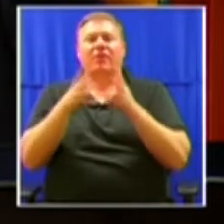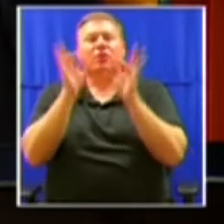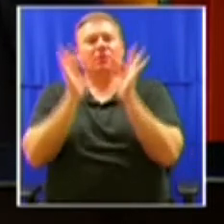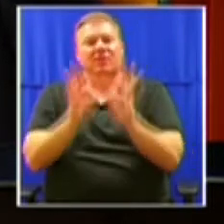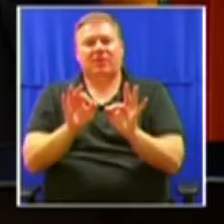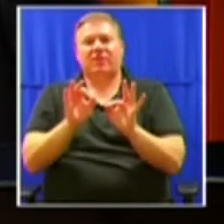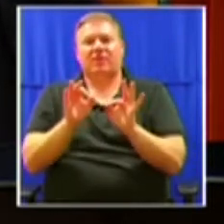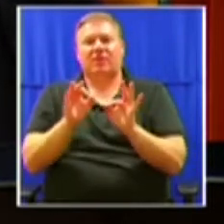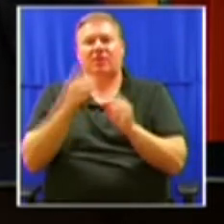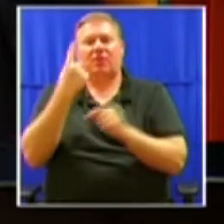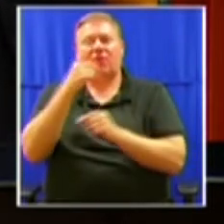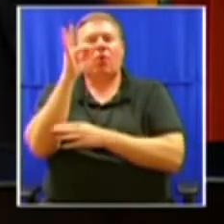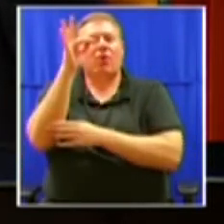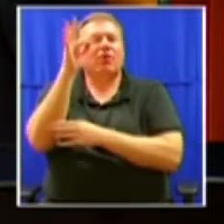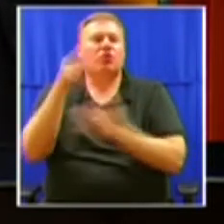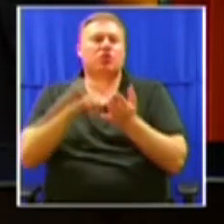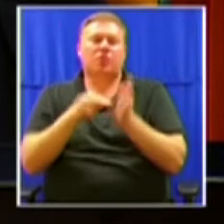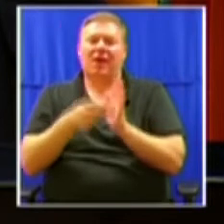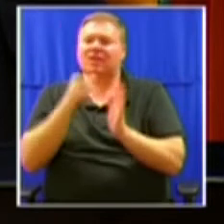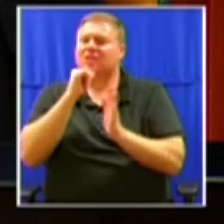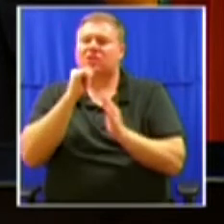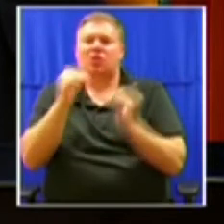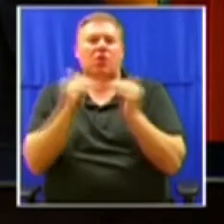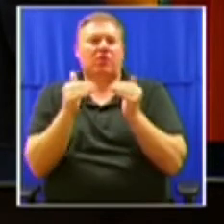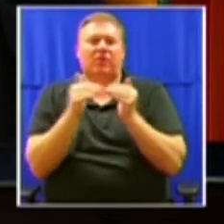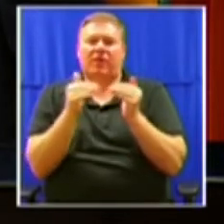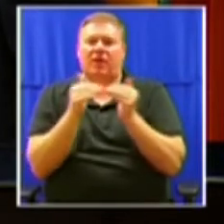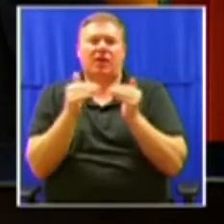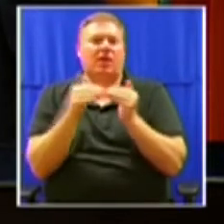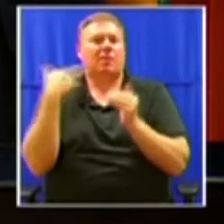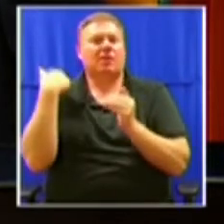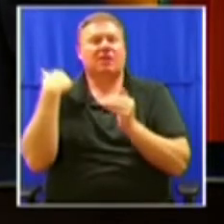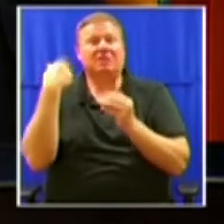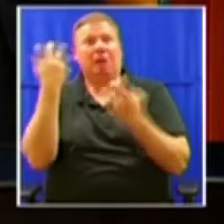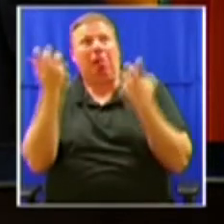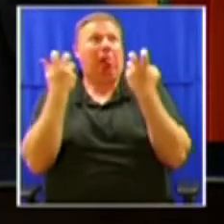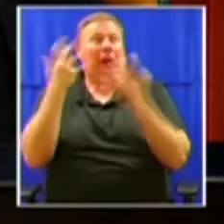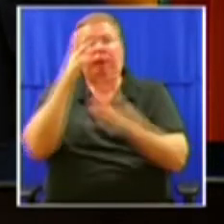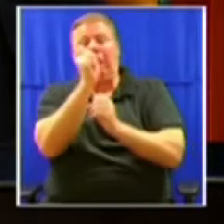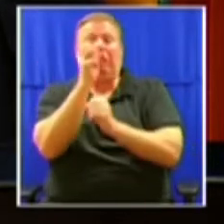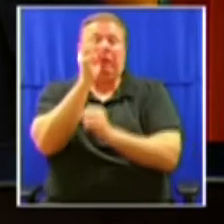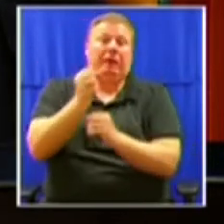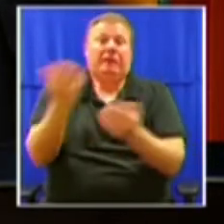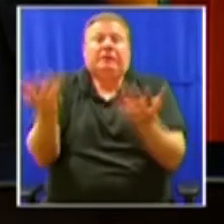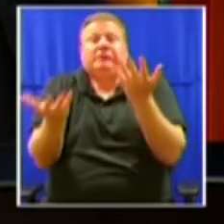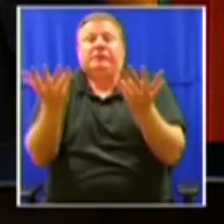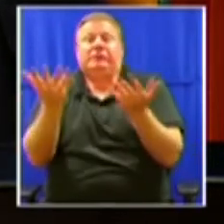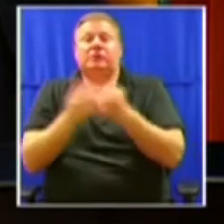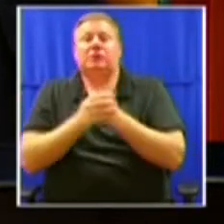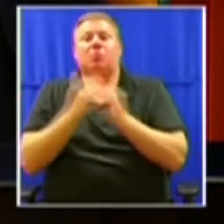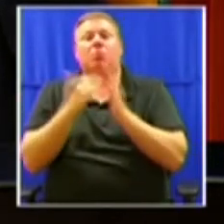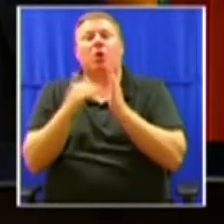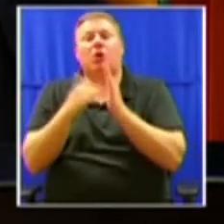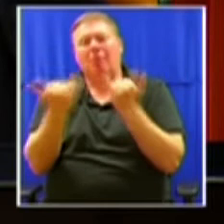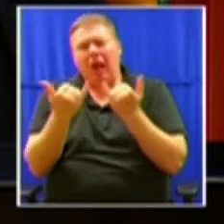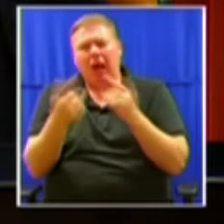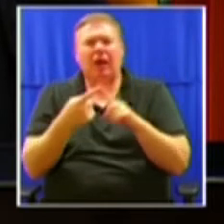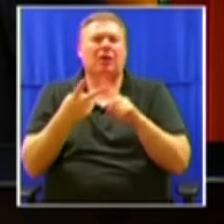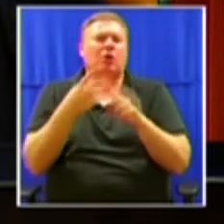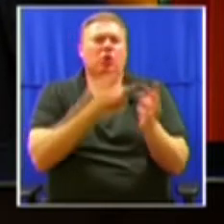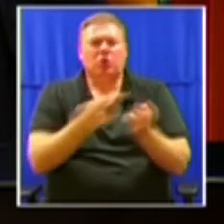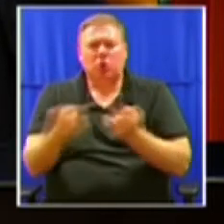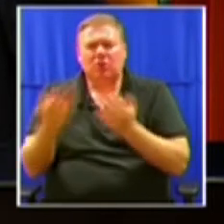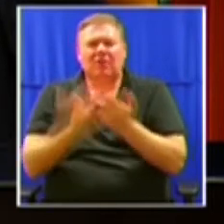of future plans, and it's unfair for the Minister to speculate on behalf of another Minister what the programs will be and where the resources